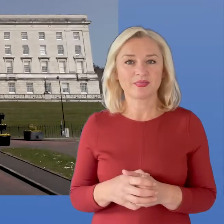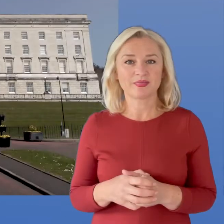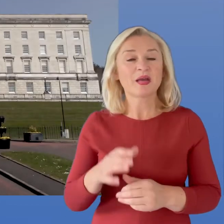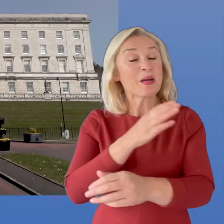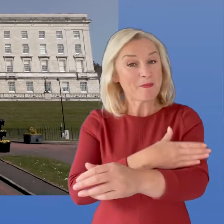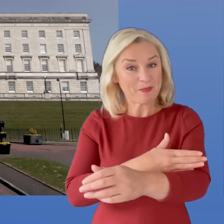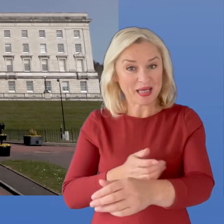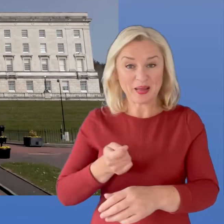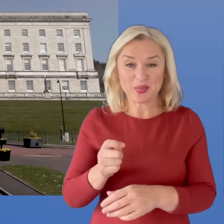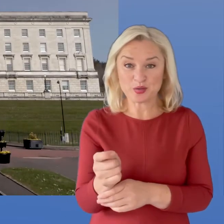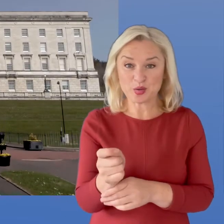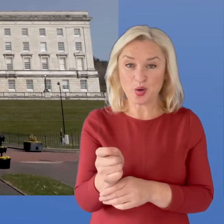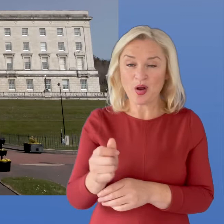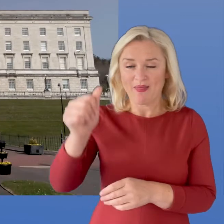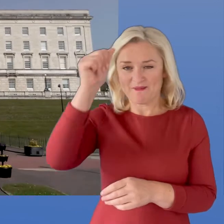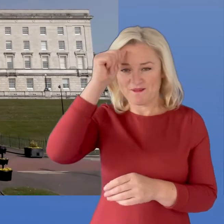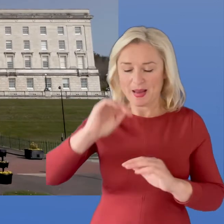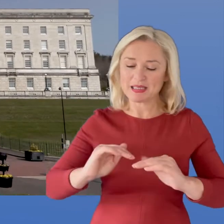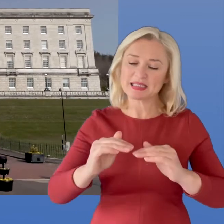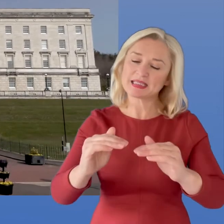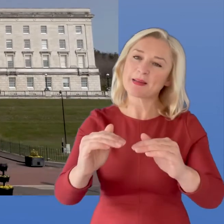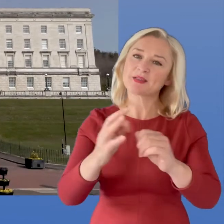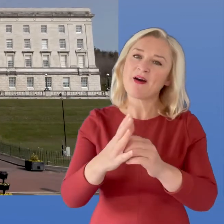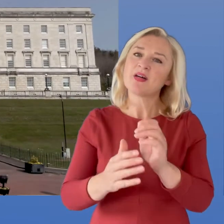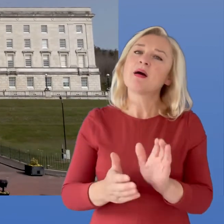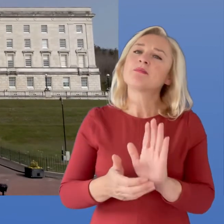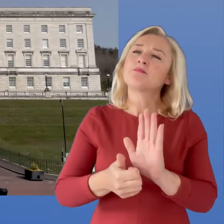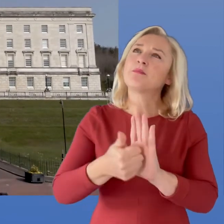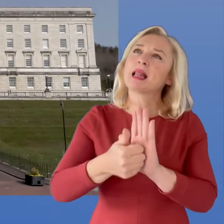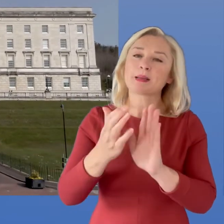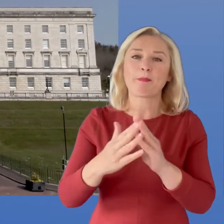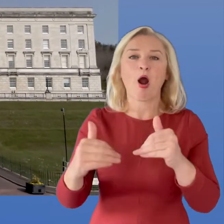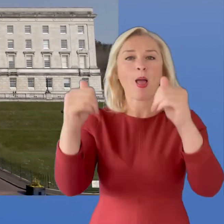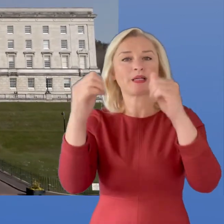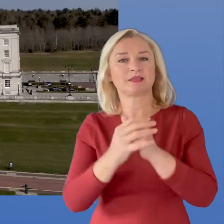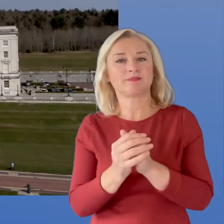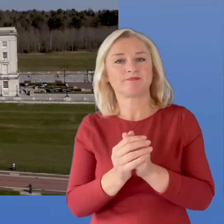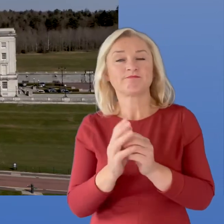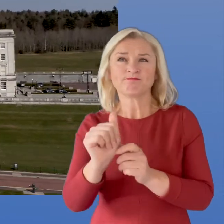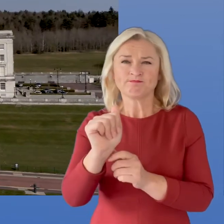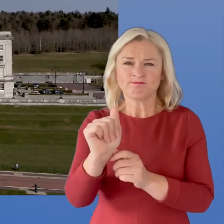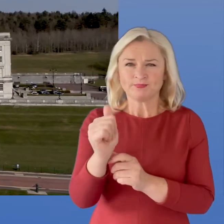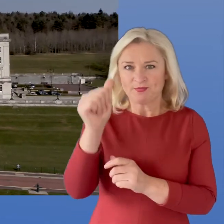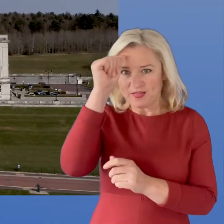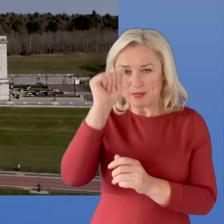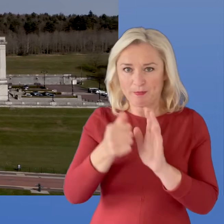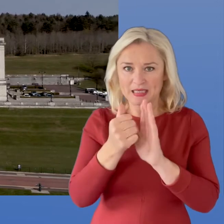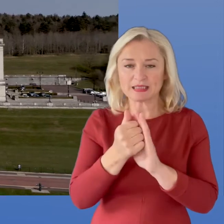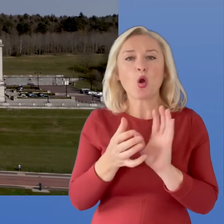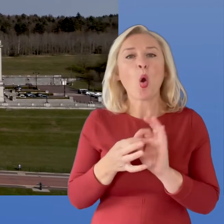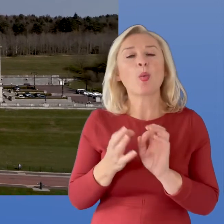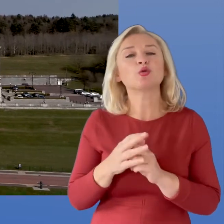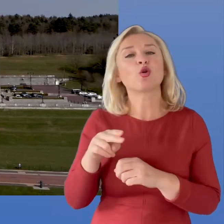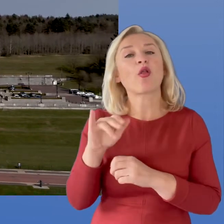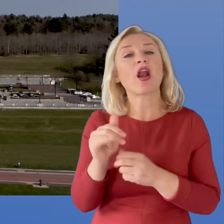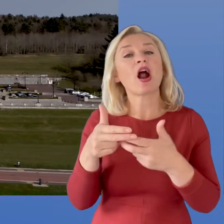We begin our tour today on the famous steps of Parliament buildings. This iconic building is home to the Northern Ireland Assembly, the legislative